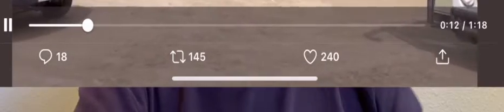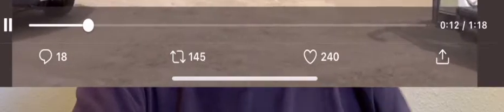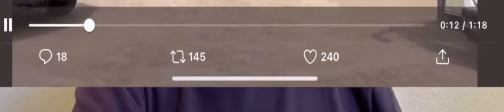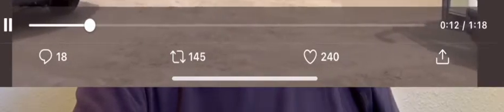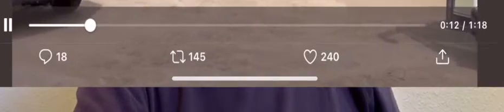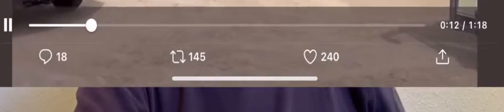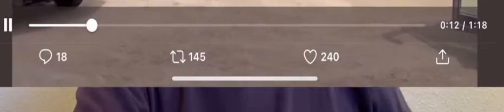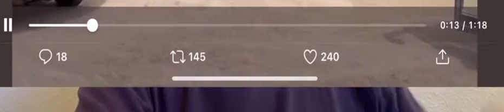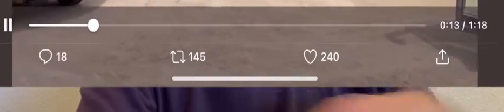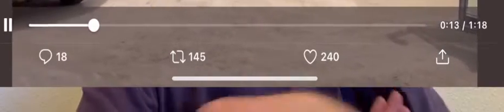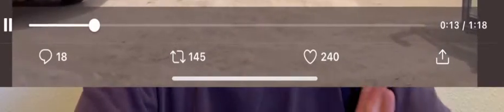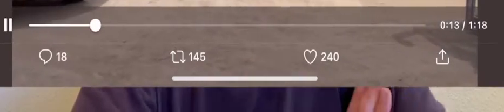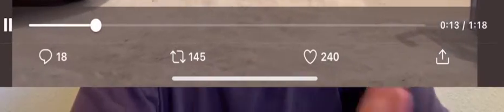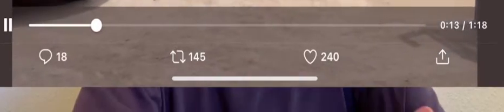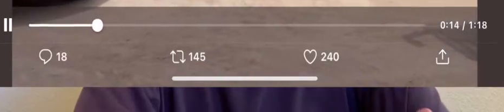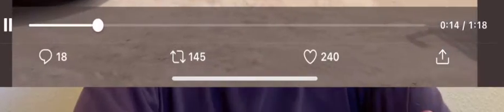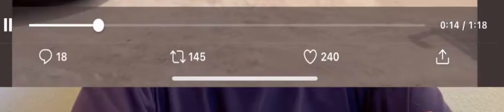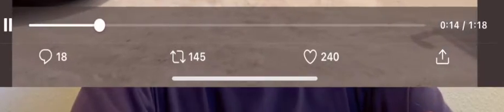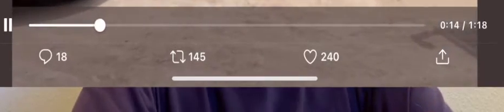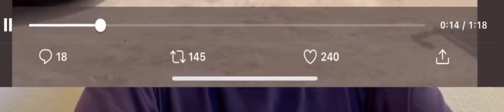At least 50,